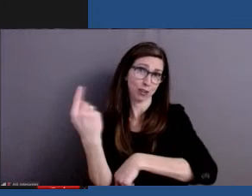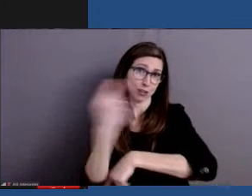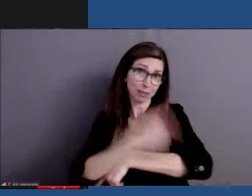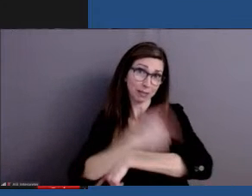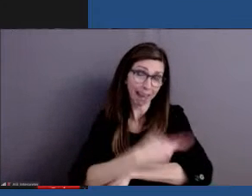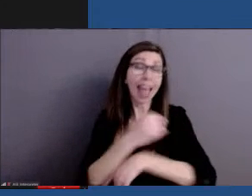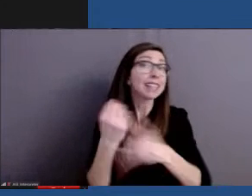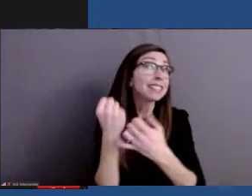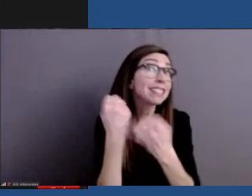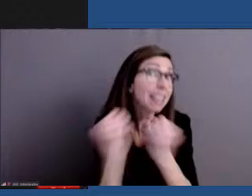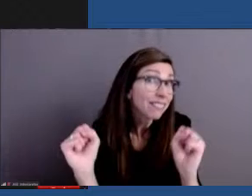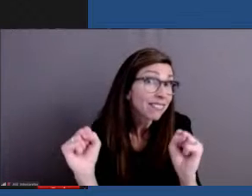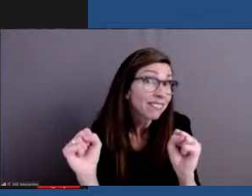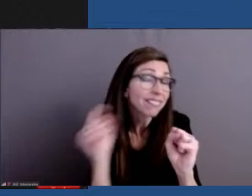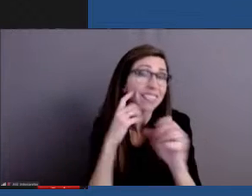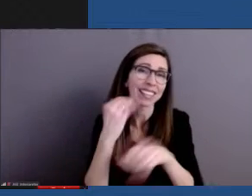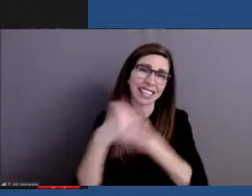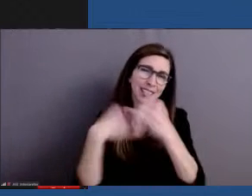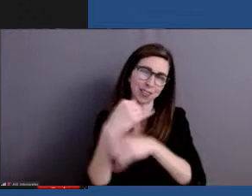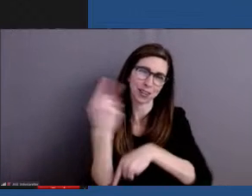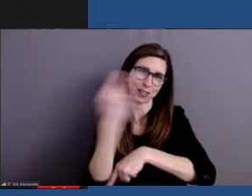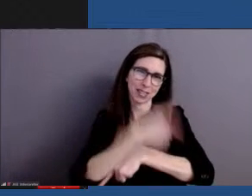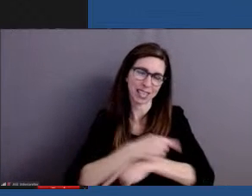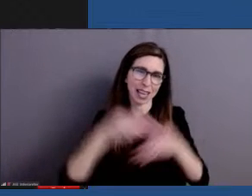with Disabilities.